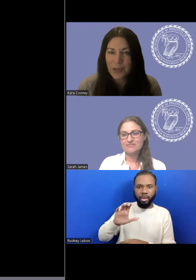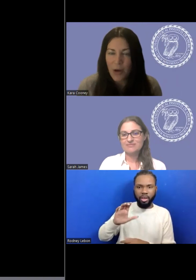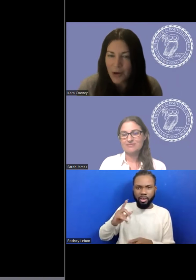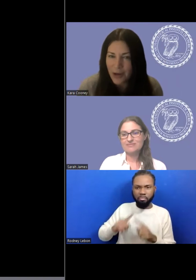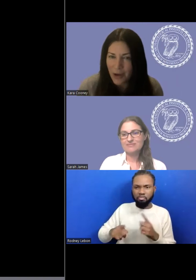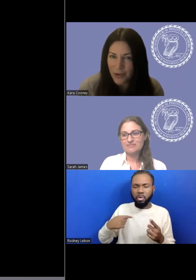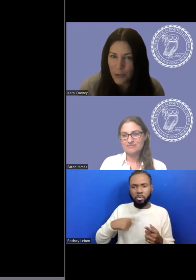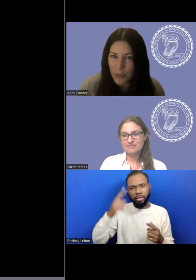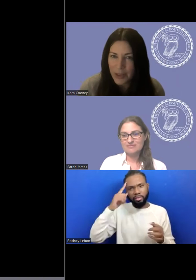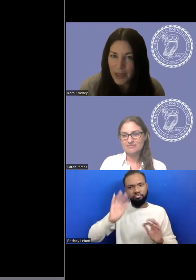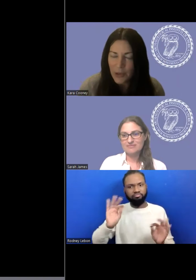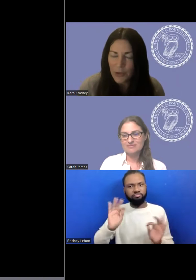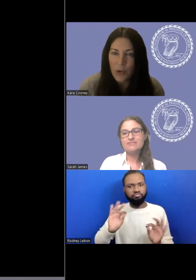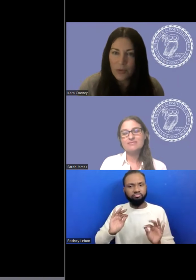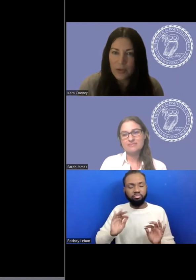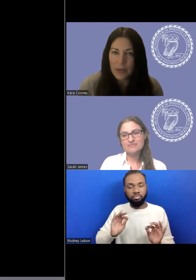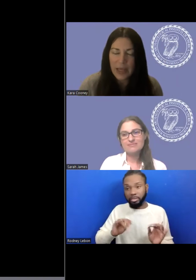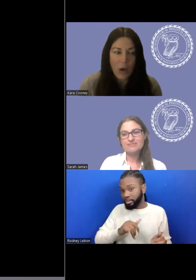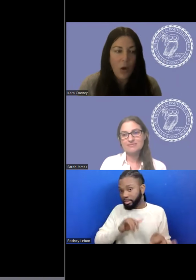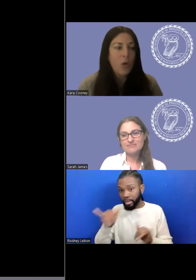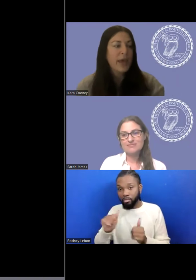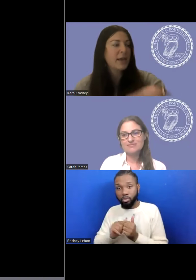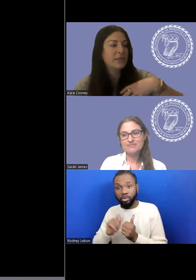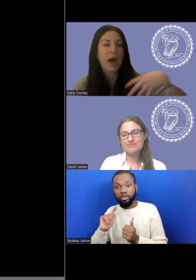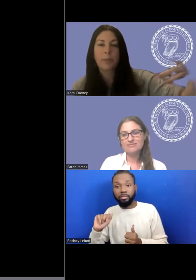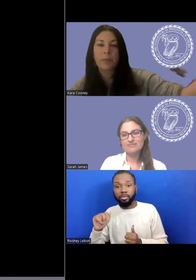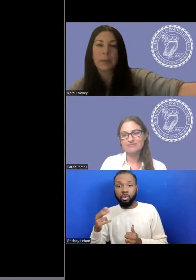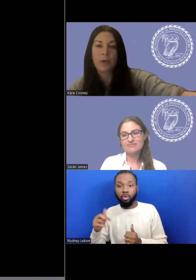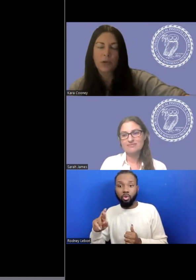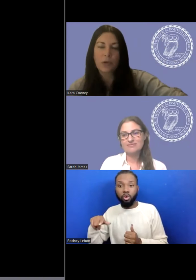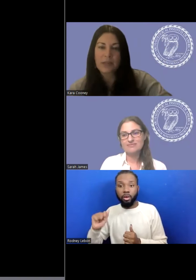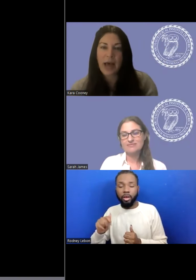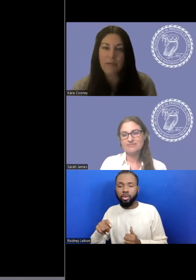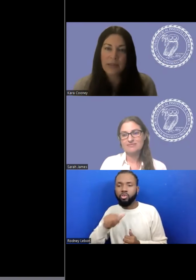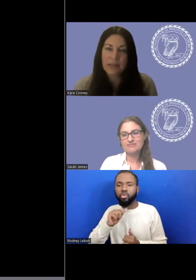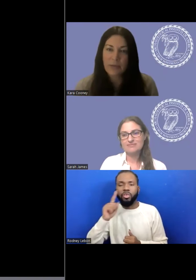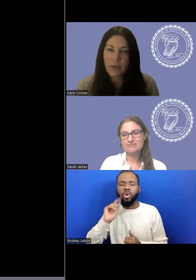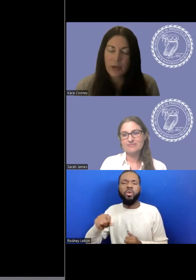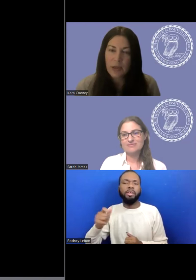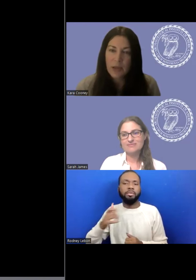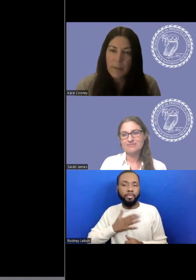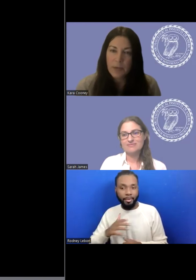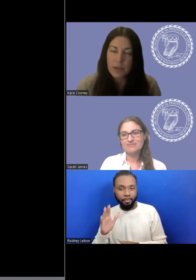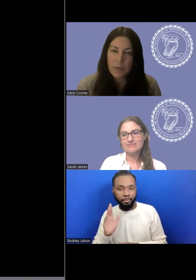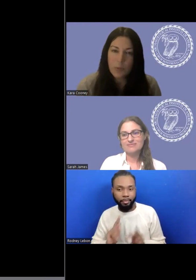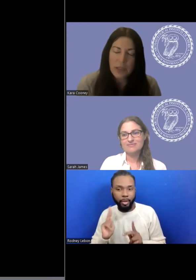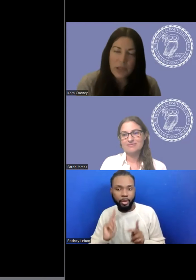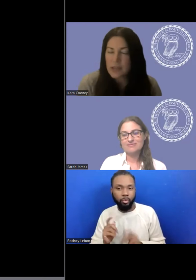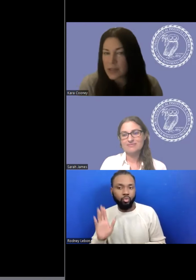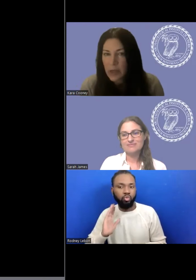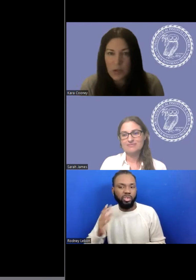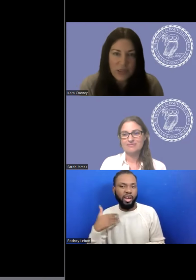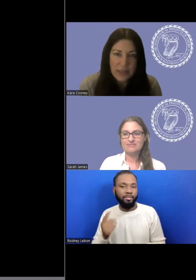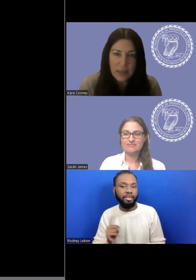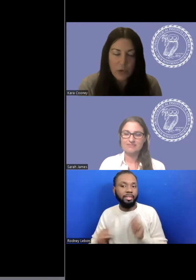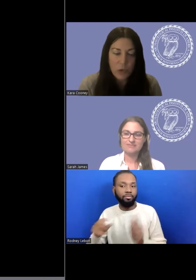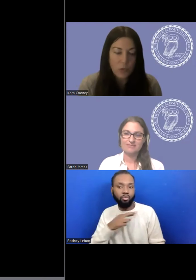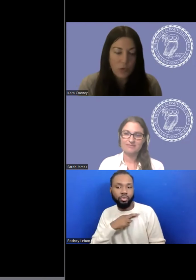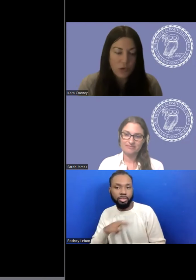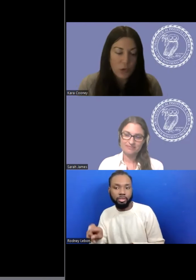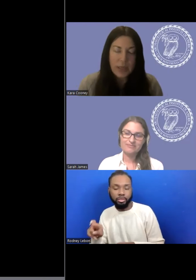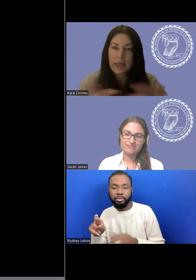with Taharqa, arguably. You don't think, oh, yes, my people used to have this different religious and language